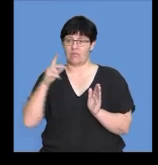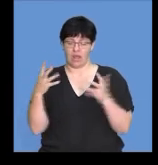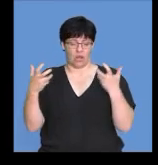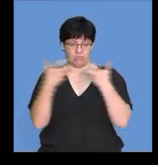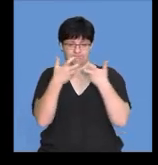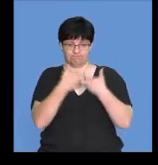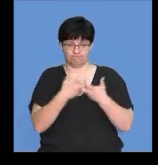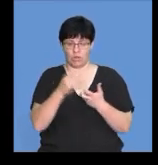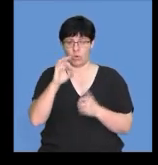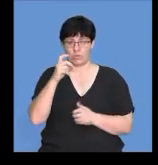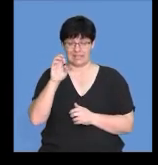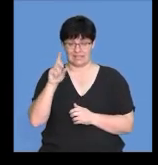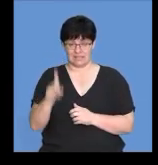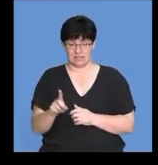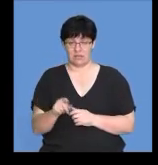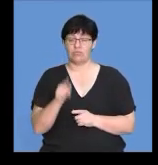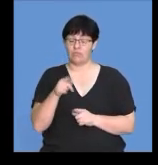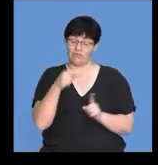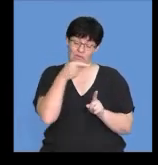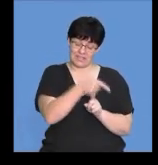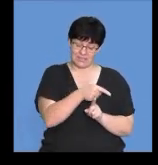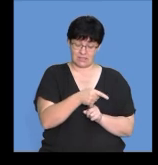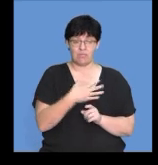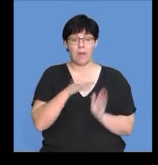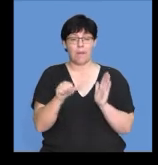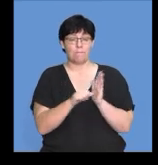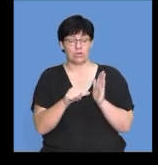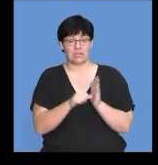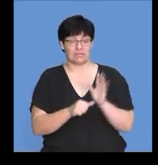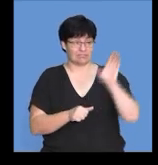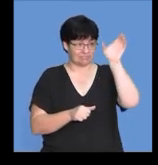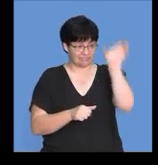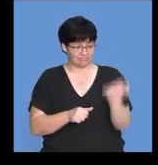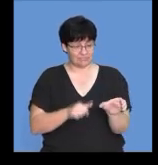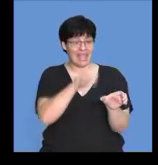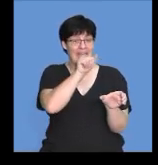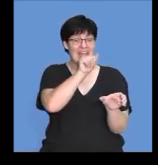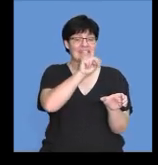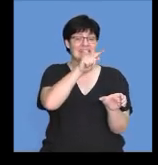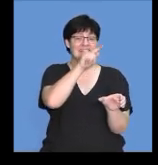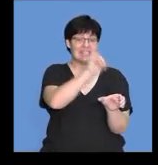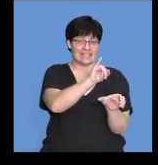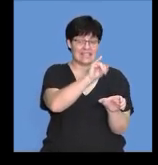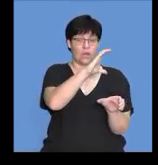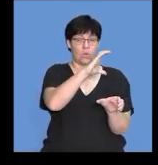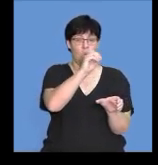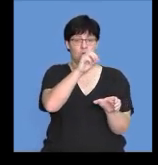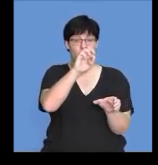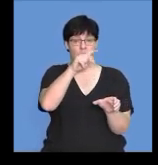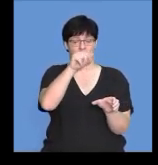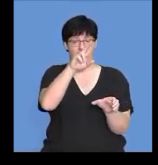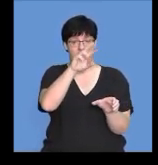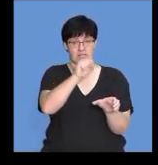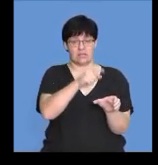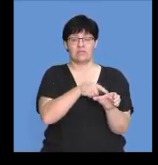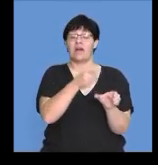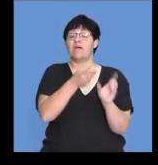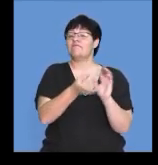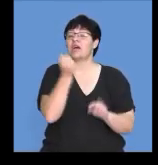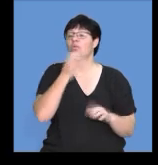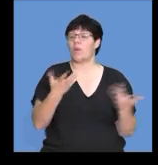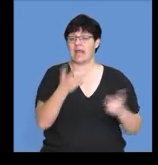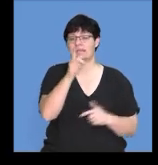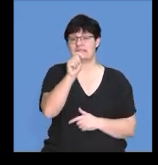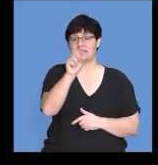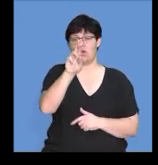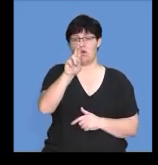these anticodons. So what's important to note is that these are anticodons, and anticodons are found in tRNA, and